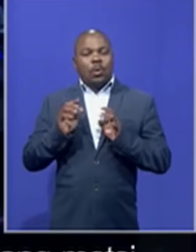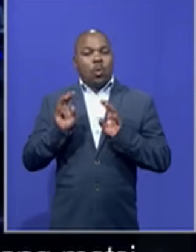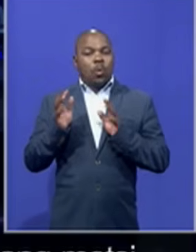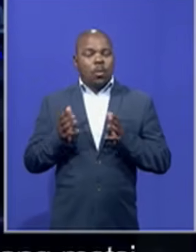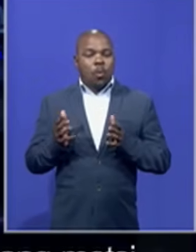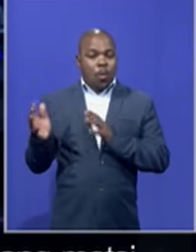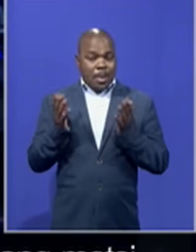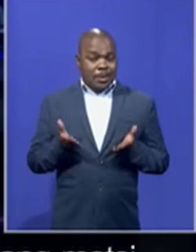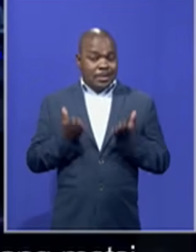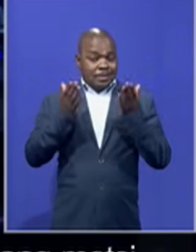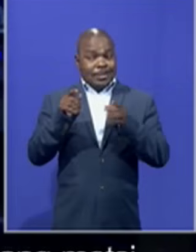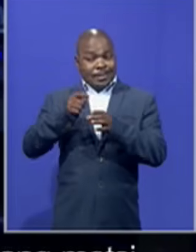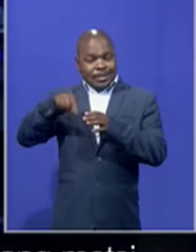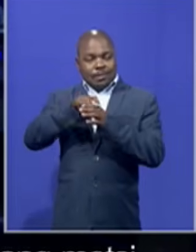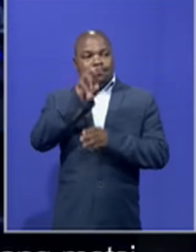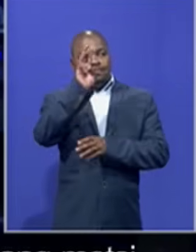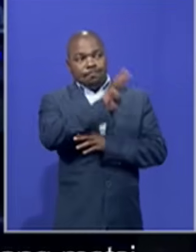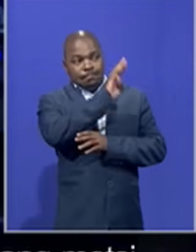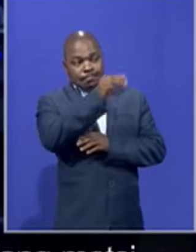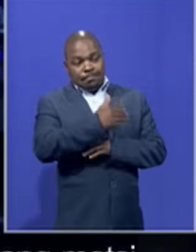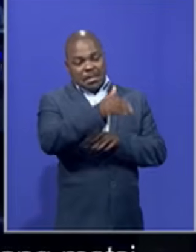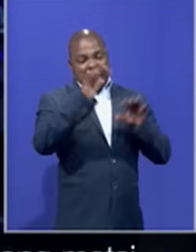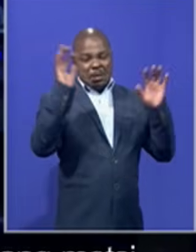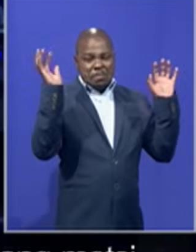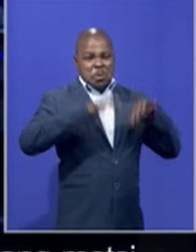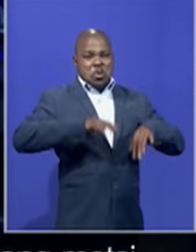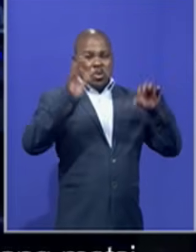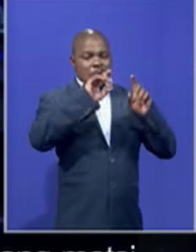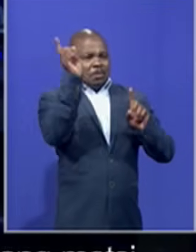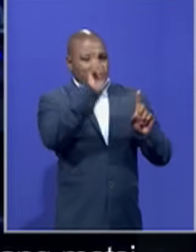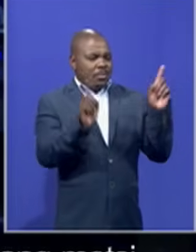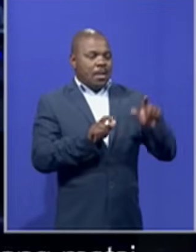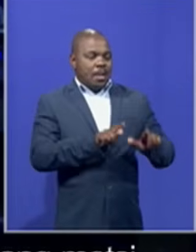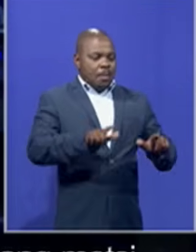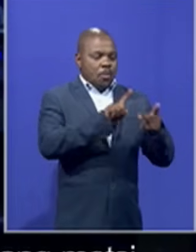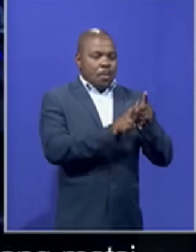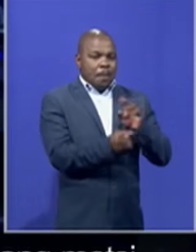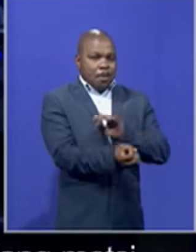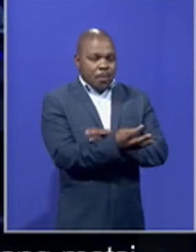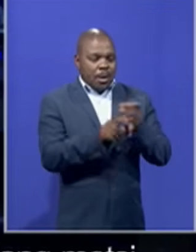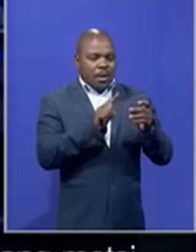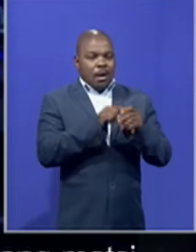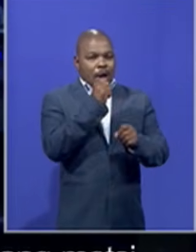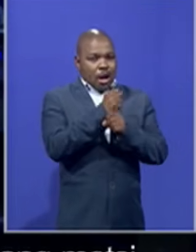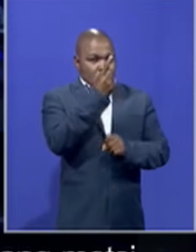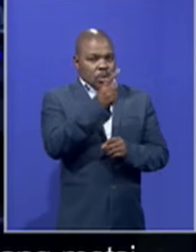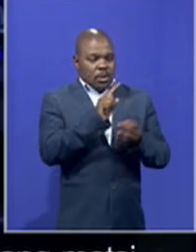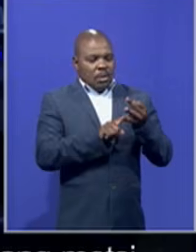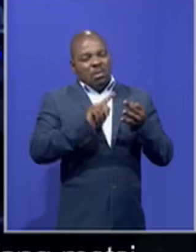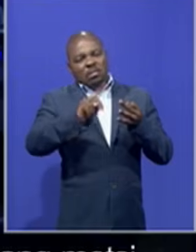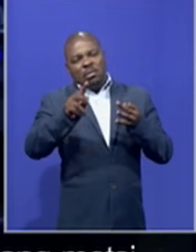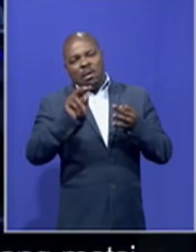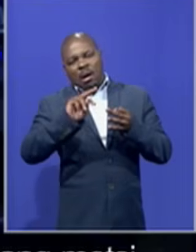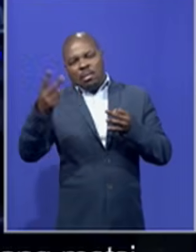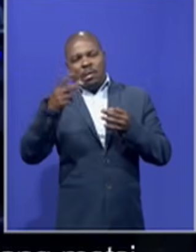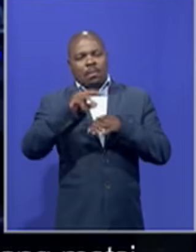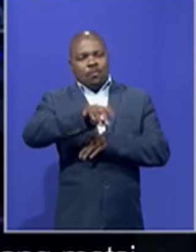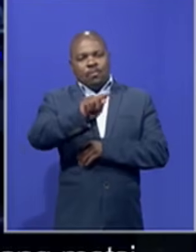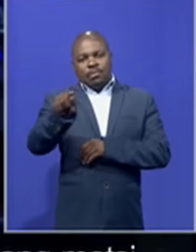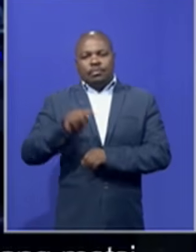tsa tlhokomediso ya ka dipula tse matla tse nang ka Mahadima, Limpopo, Mpumalanga, Gauteng mmoho le diprofenseng tse ding